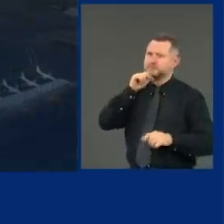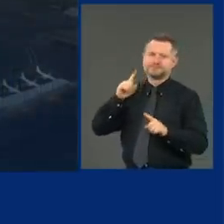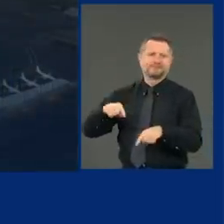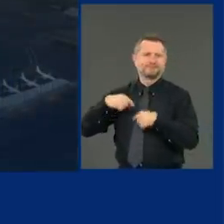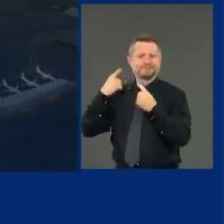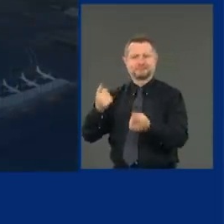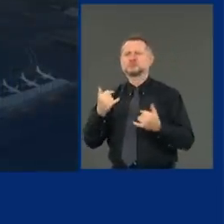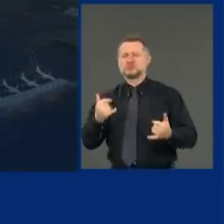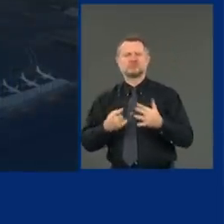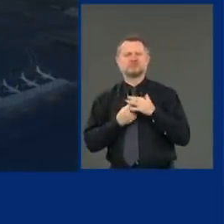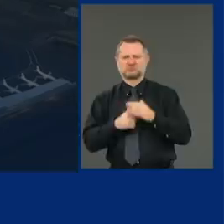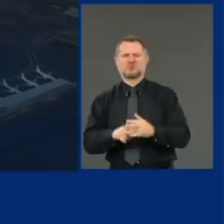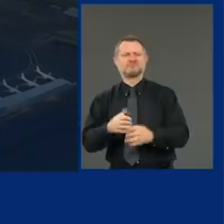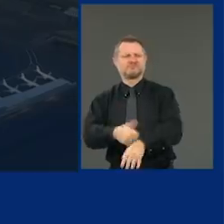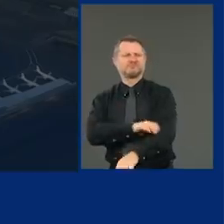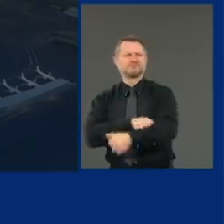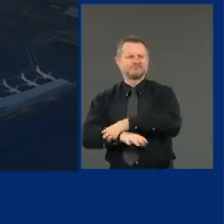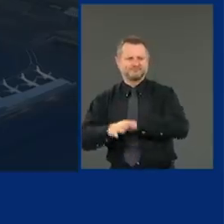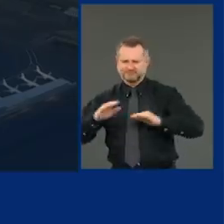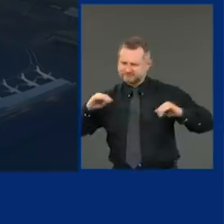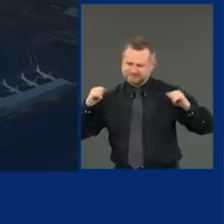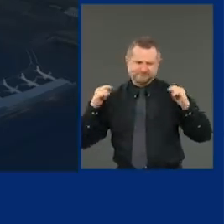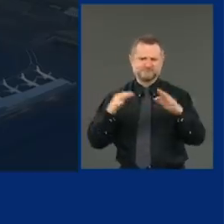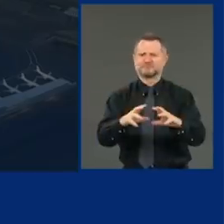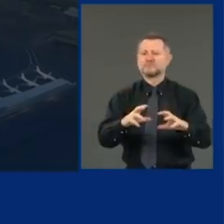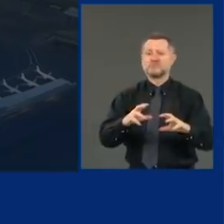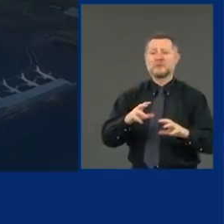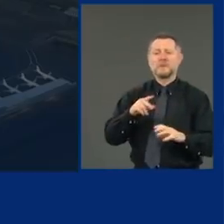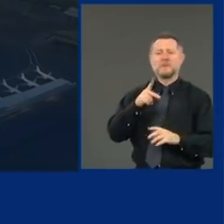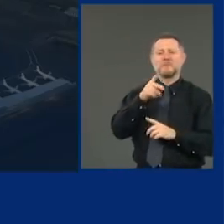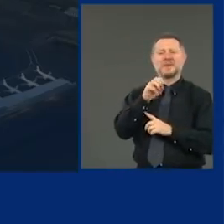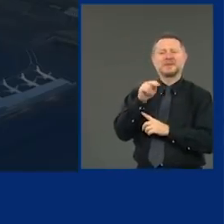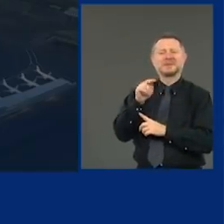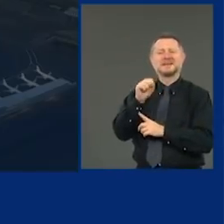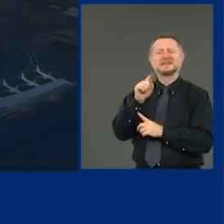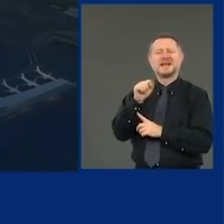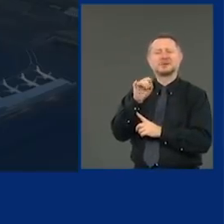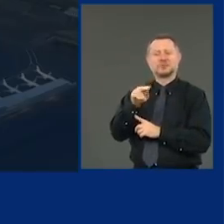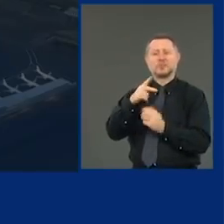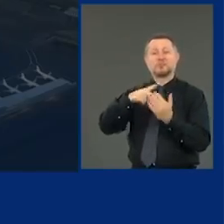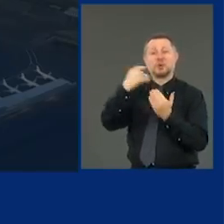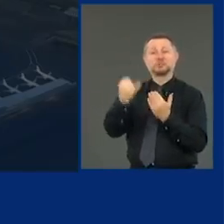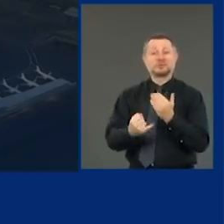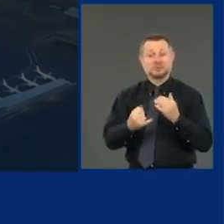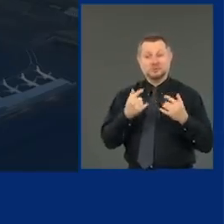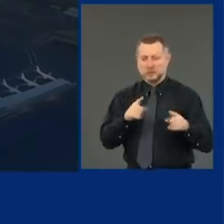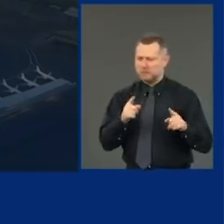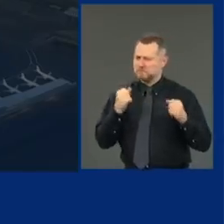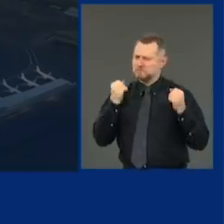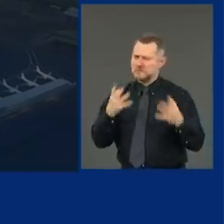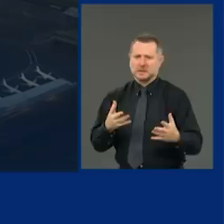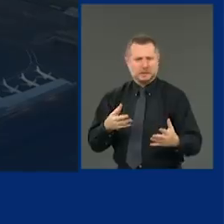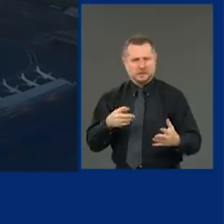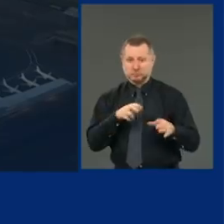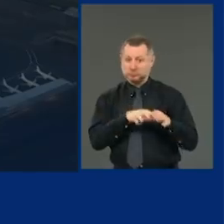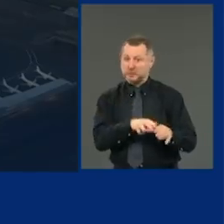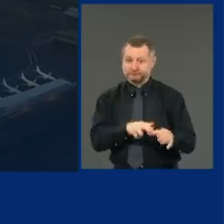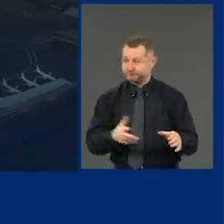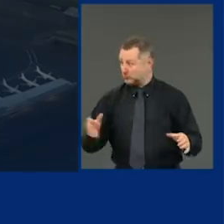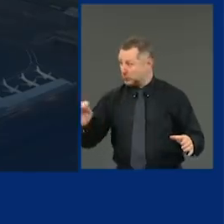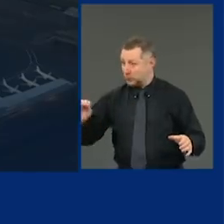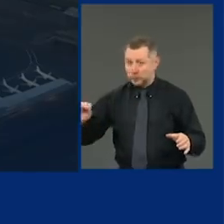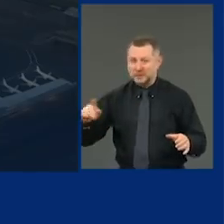the Empire Penn Project while the ridership is low and when we need the jobs.